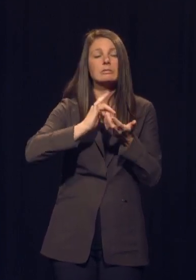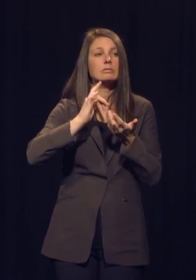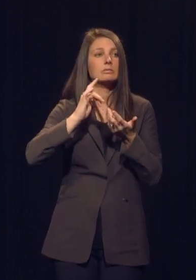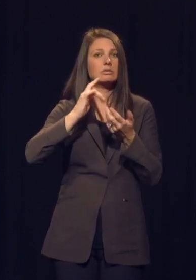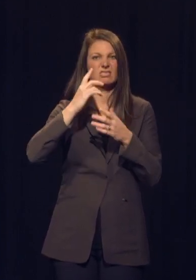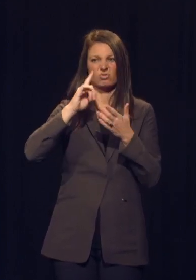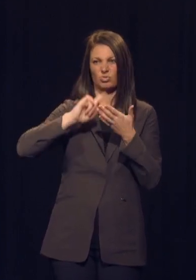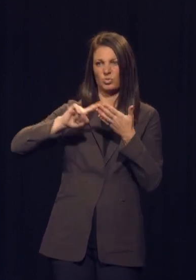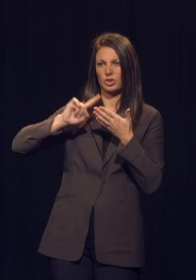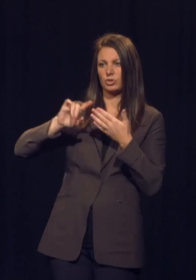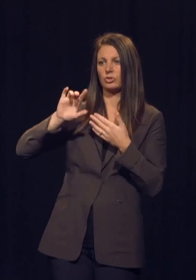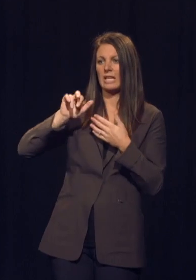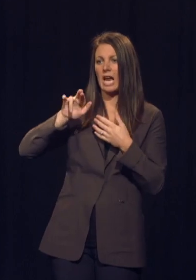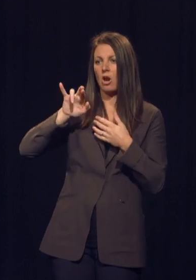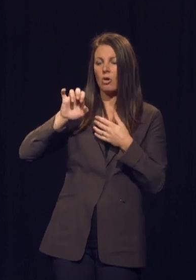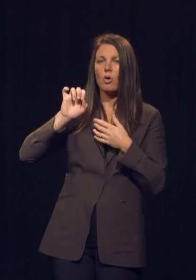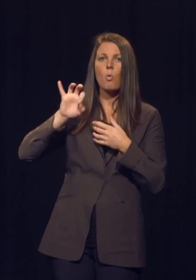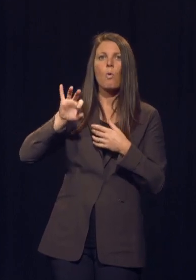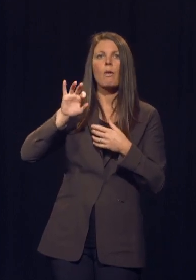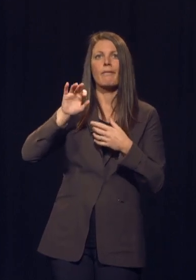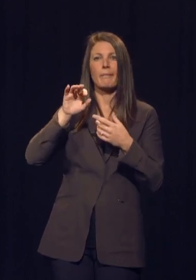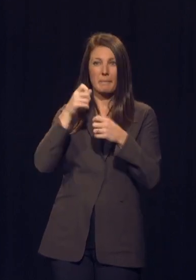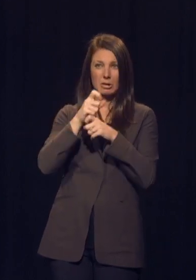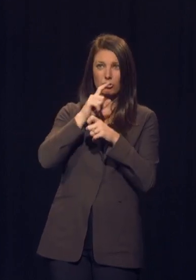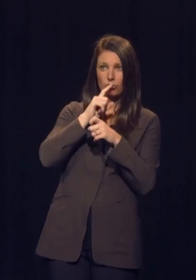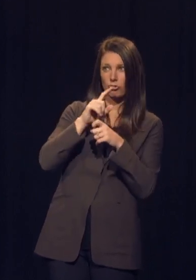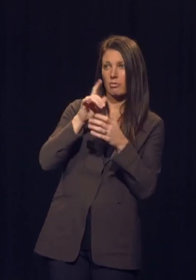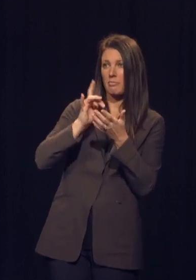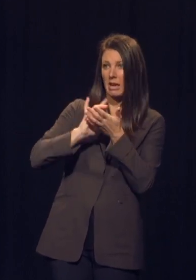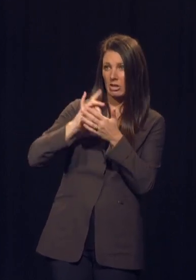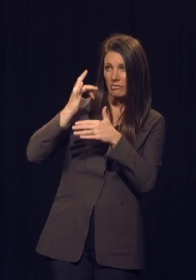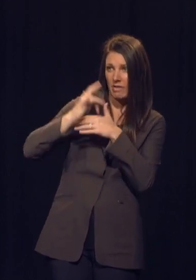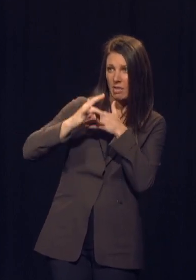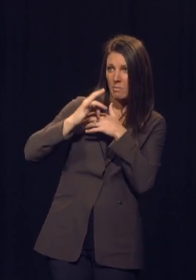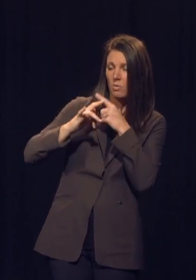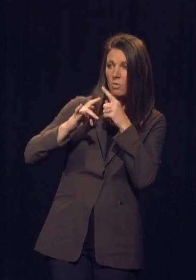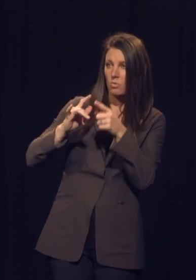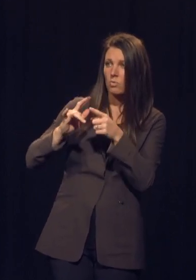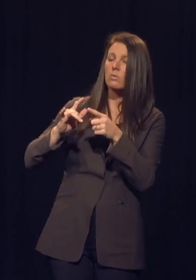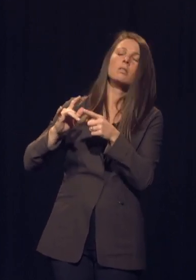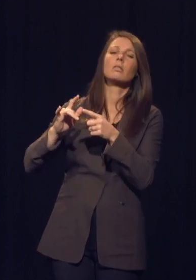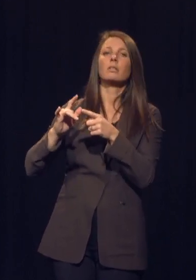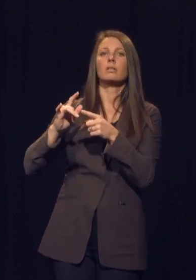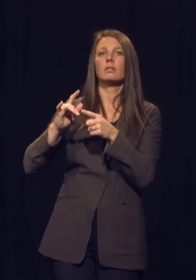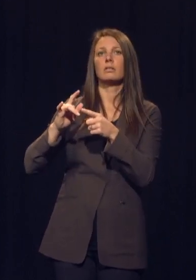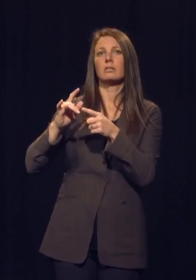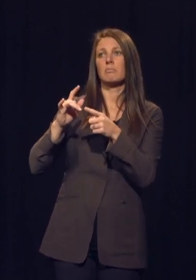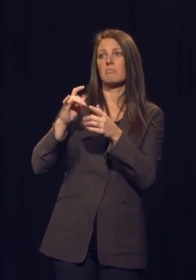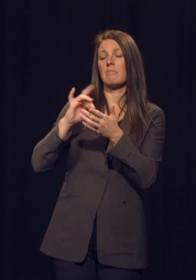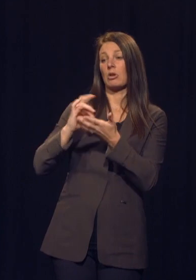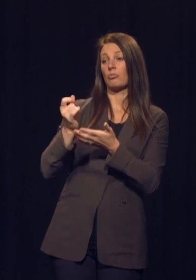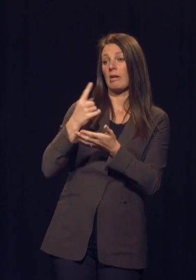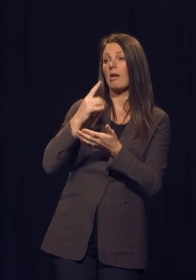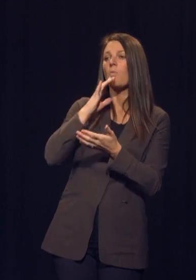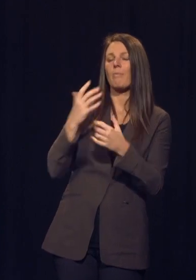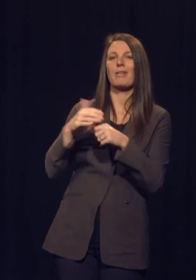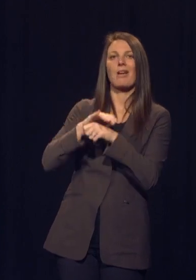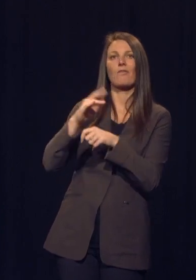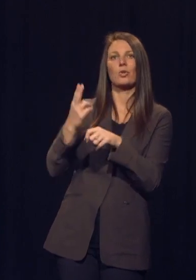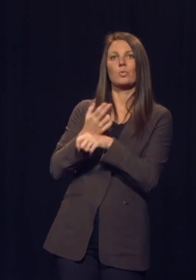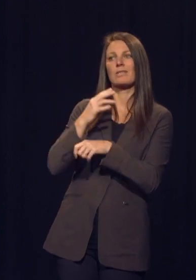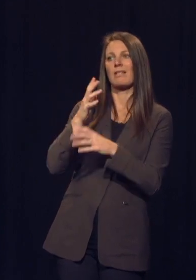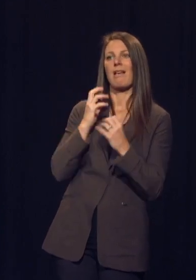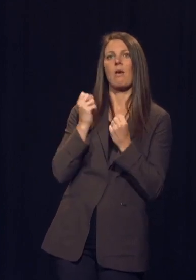through carrier formularies to make sure medications that one is on now are going to be covered by the health